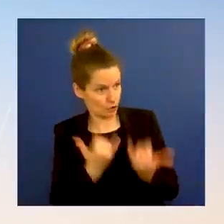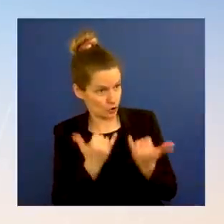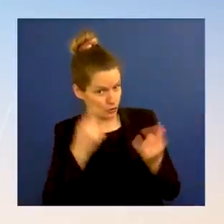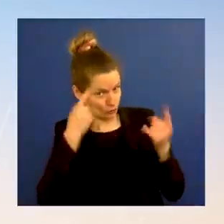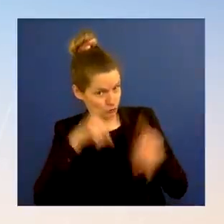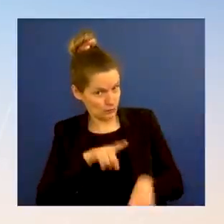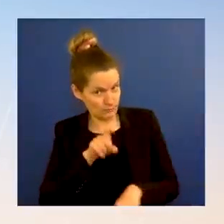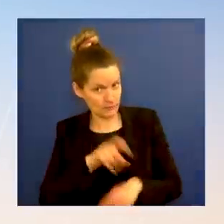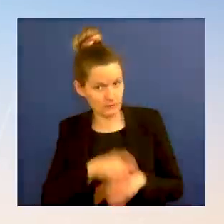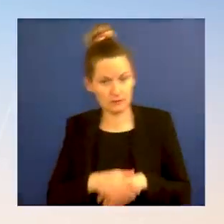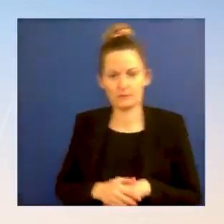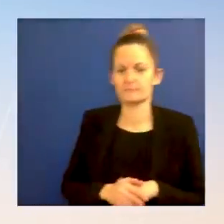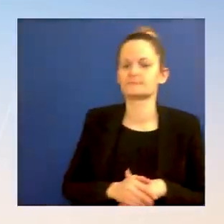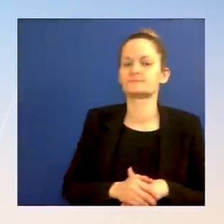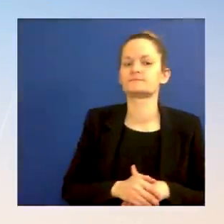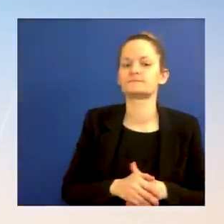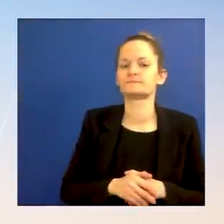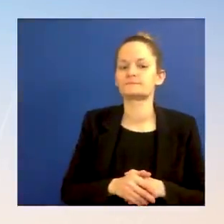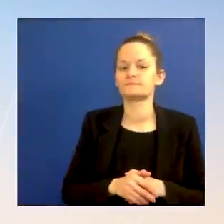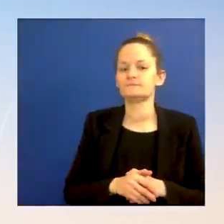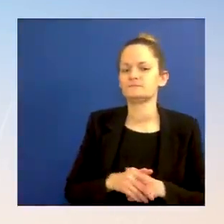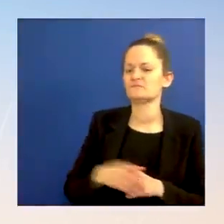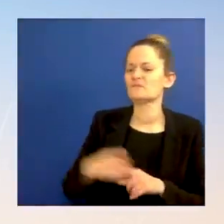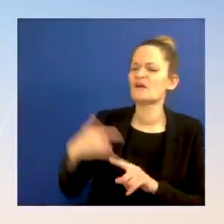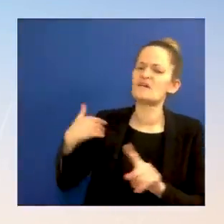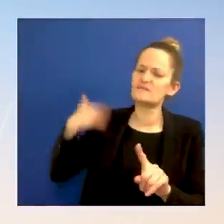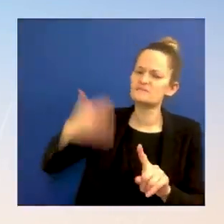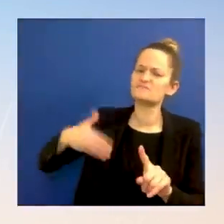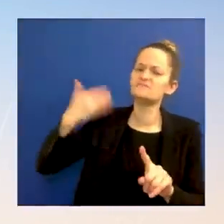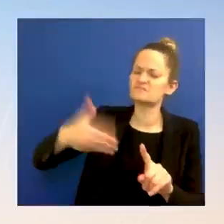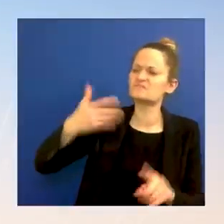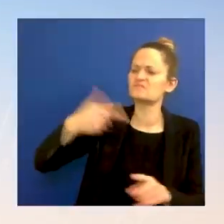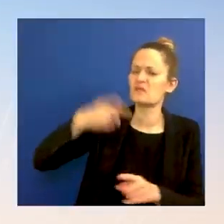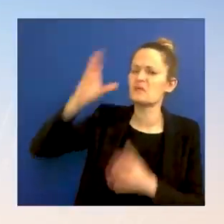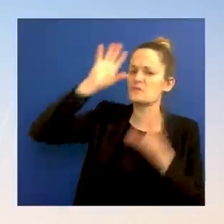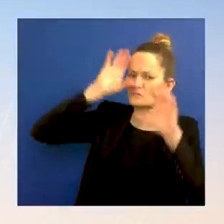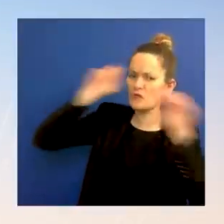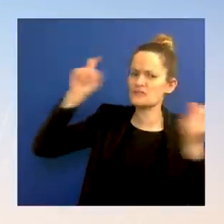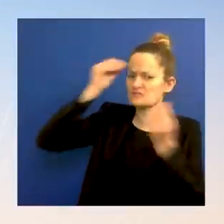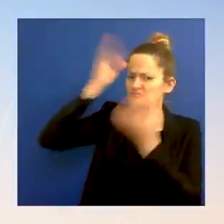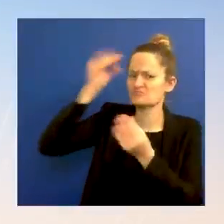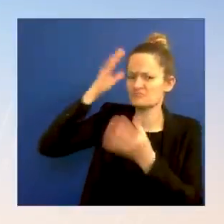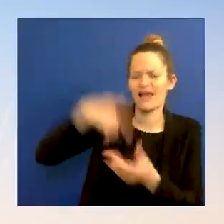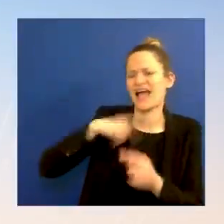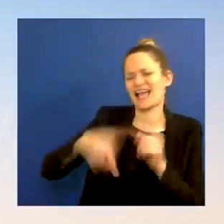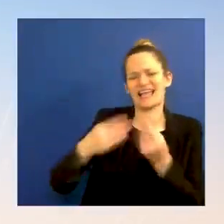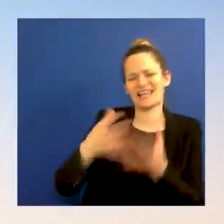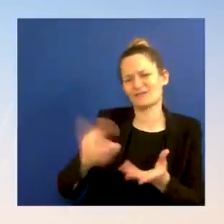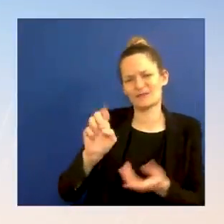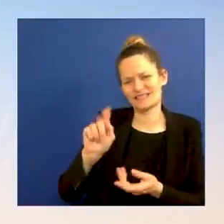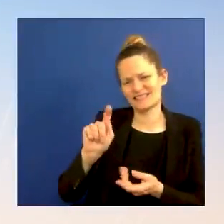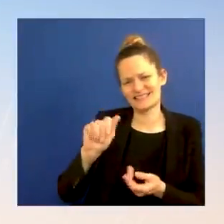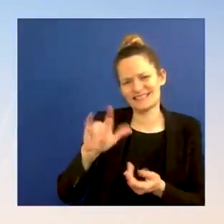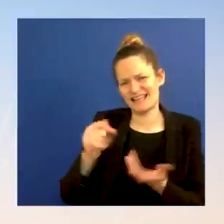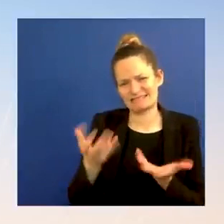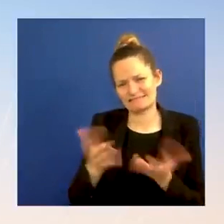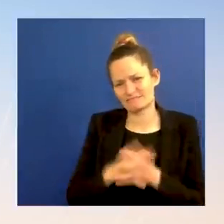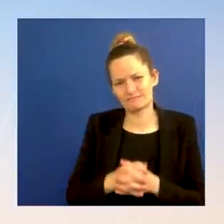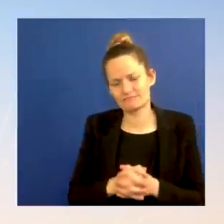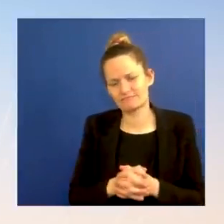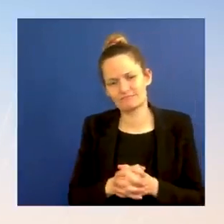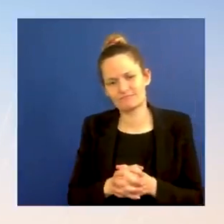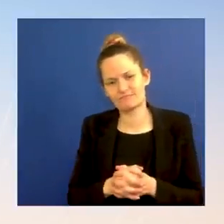the status of the negotiations, but I'm not going to get into more specifics beyond that. His belief that any of this has to go to Congress, you've gotten that letter